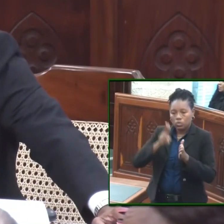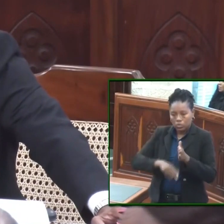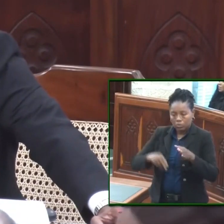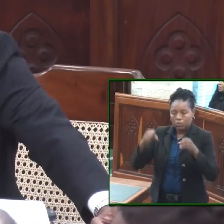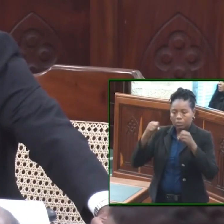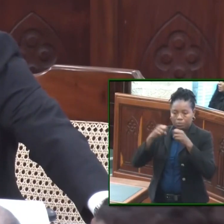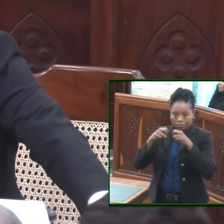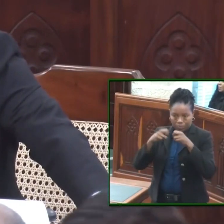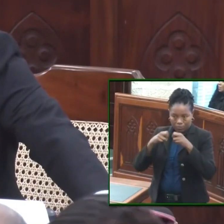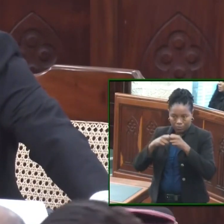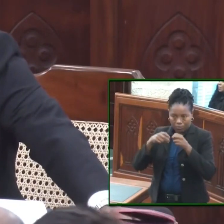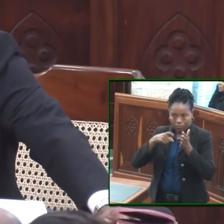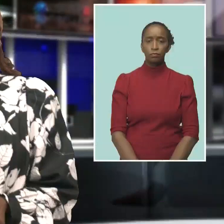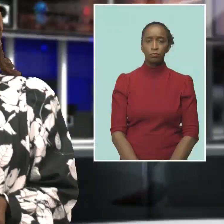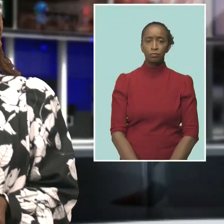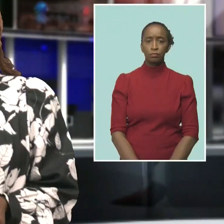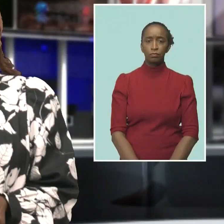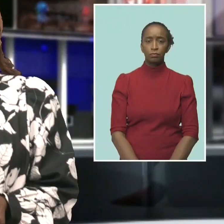prices.